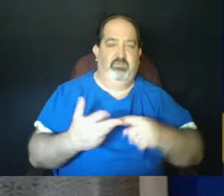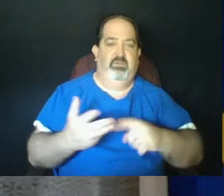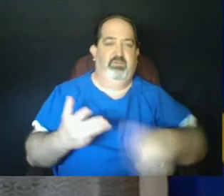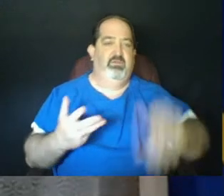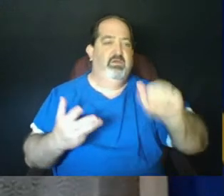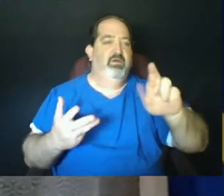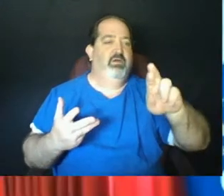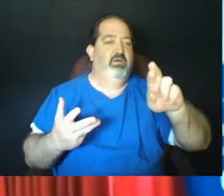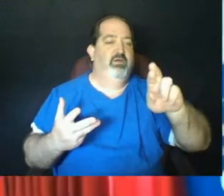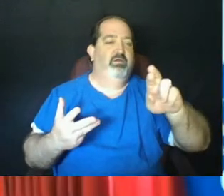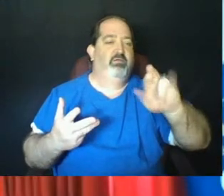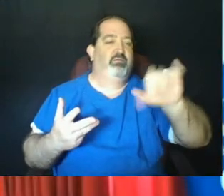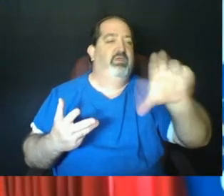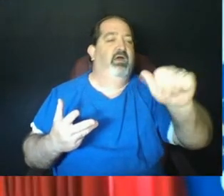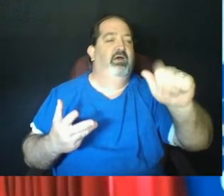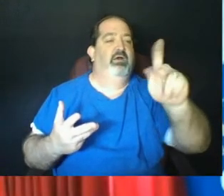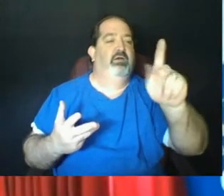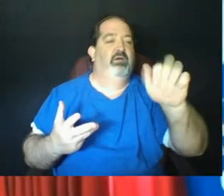for costuming.